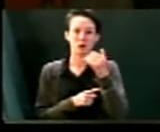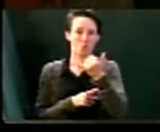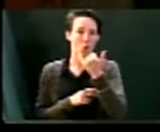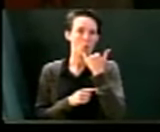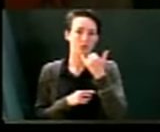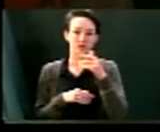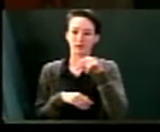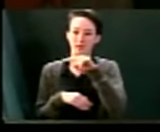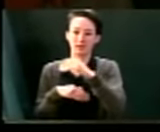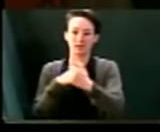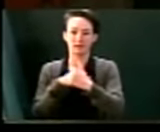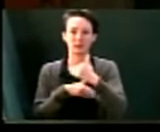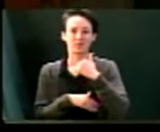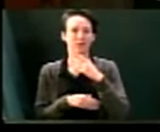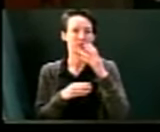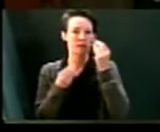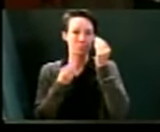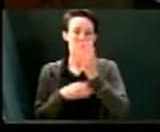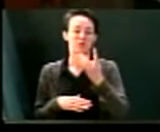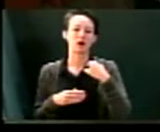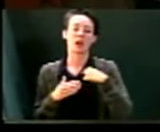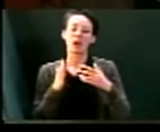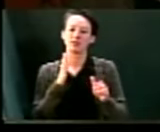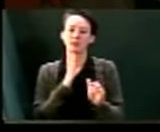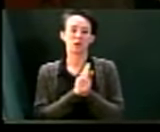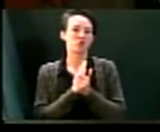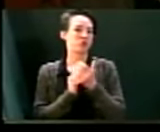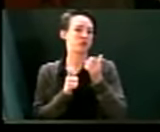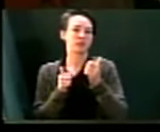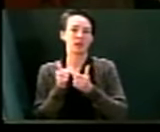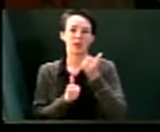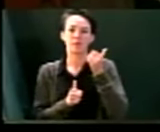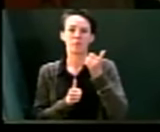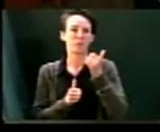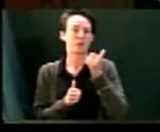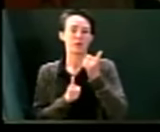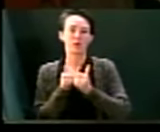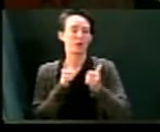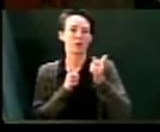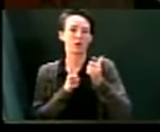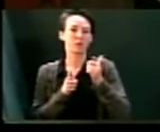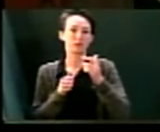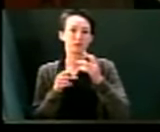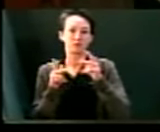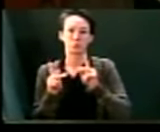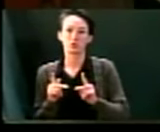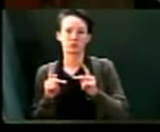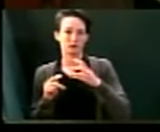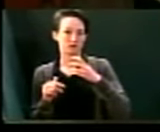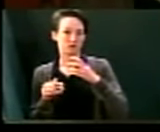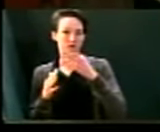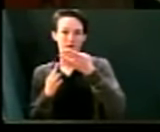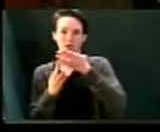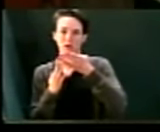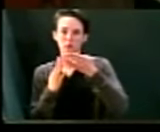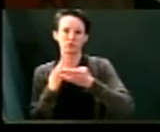information. So I attached this to every person who had filed a grievance. She sent it out to